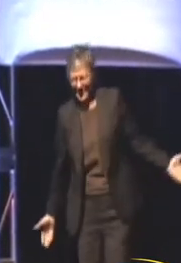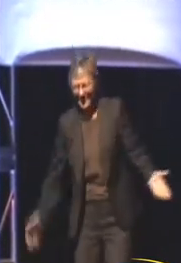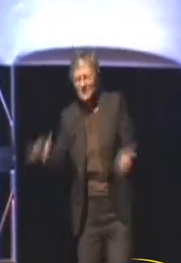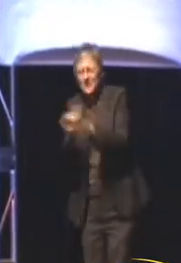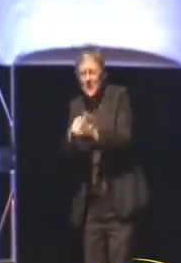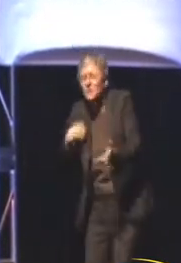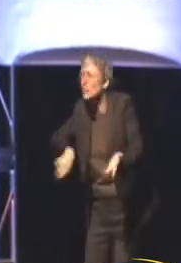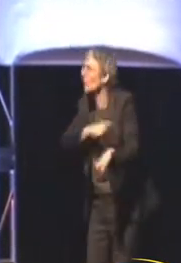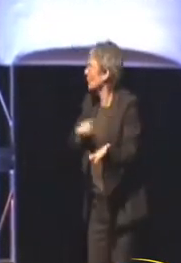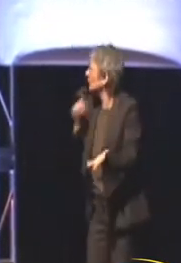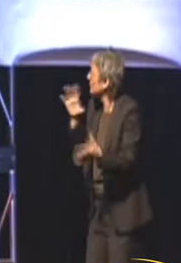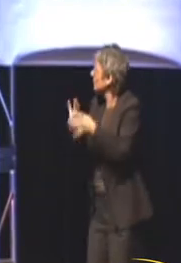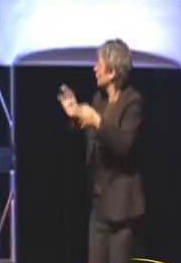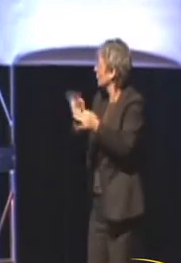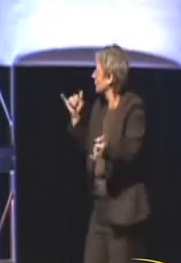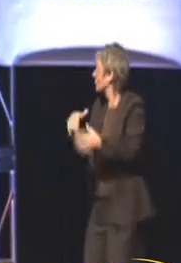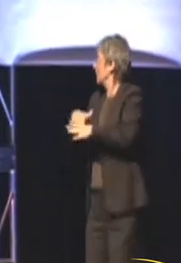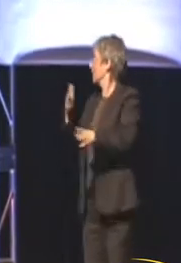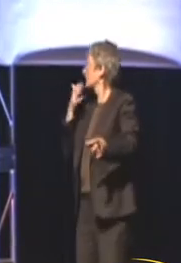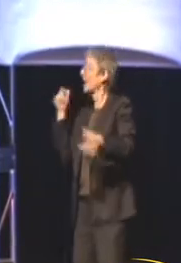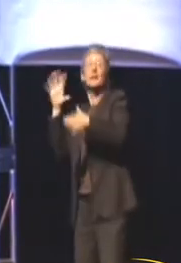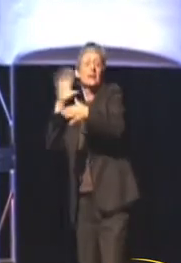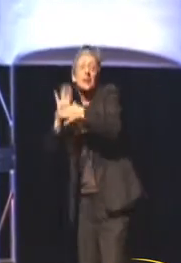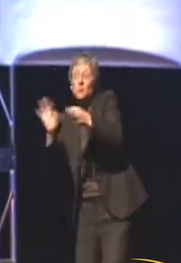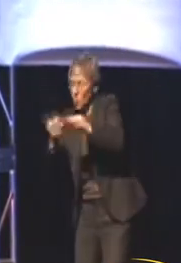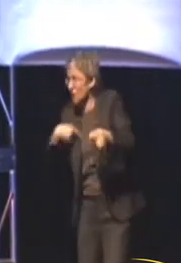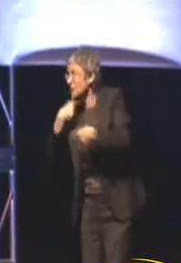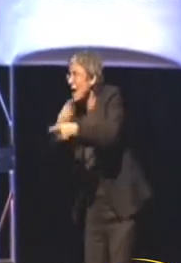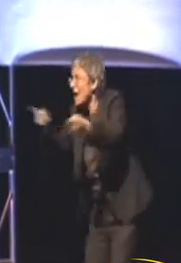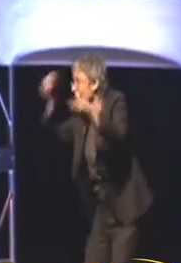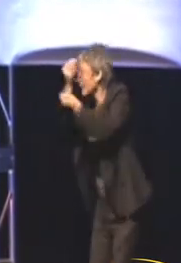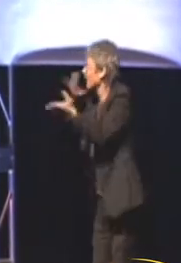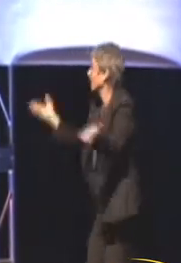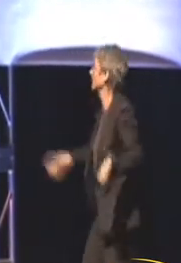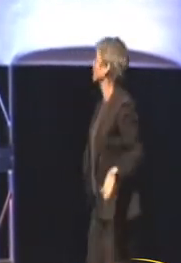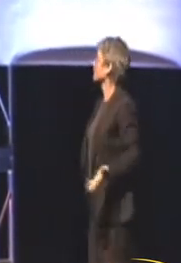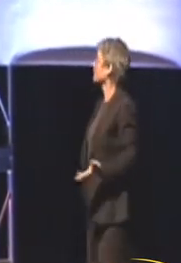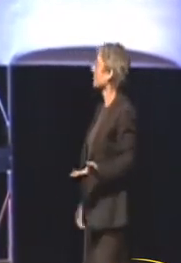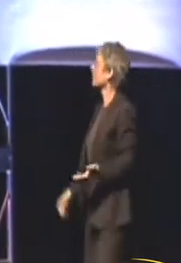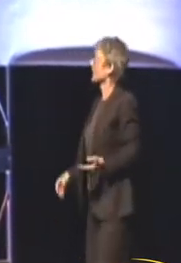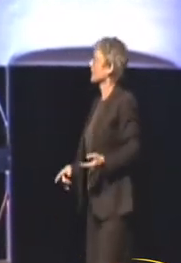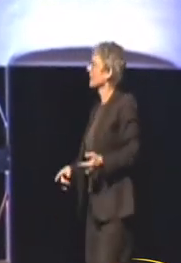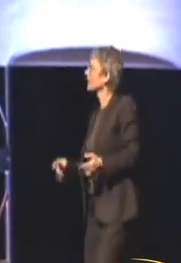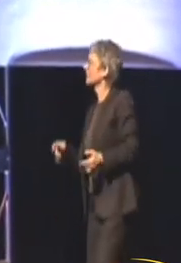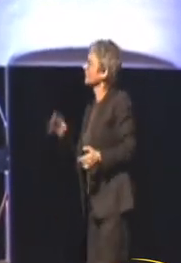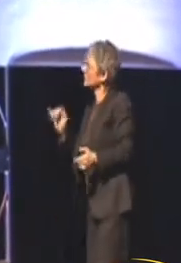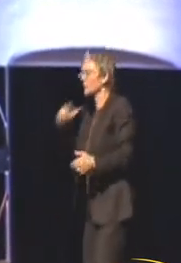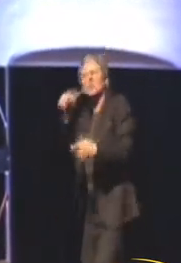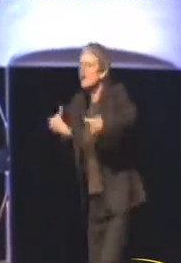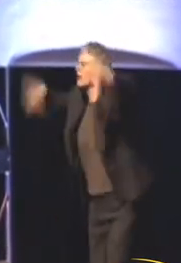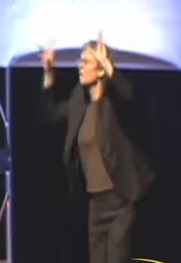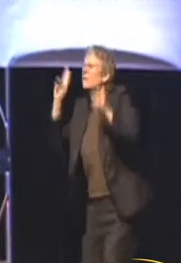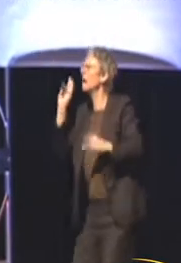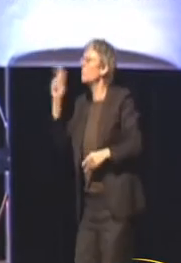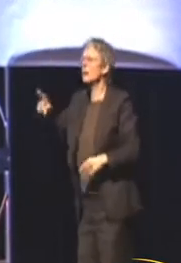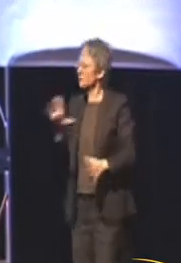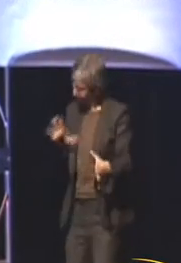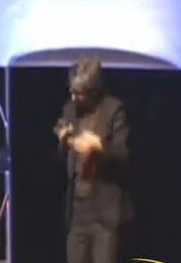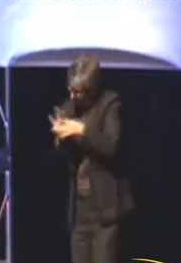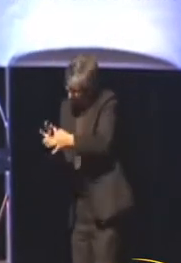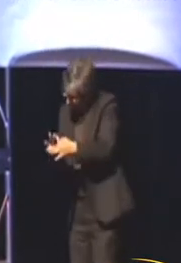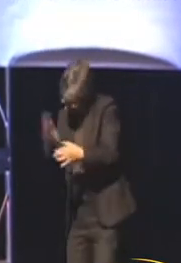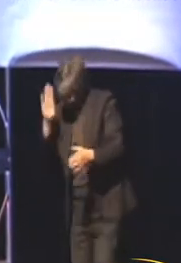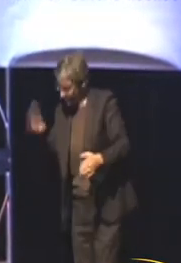All the violence is nonsense, so listen when I say Stay strong, let's not give up Let's come